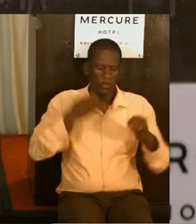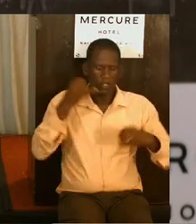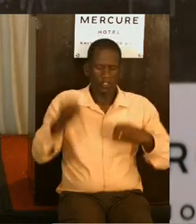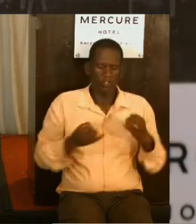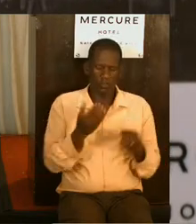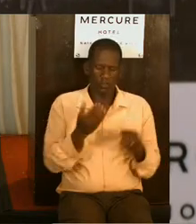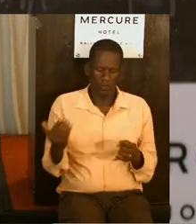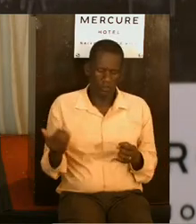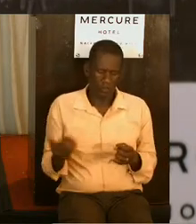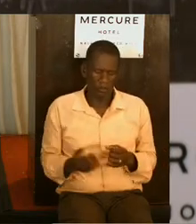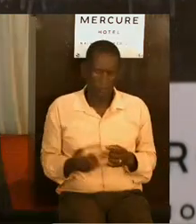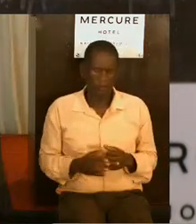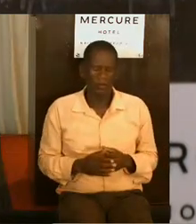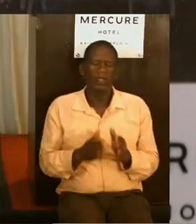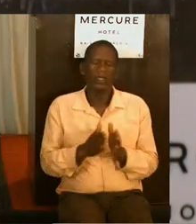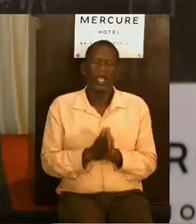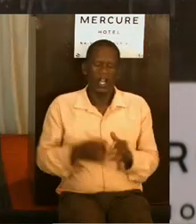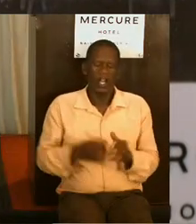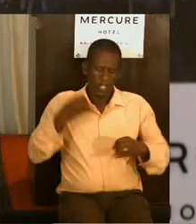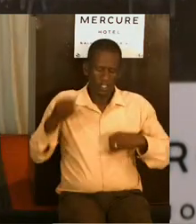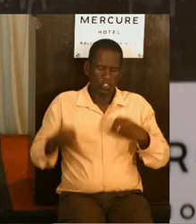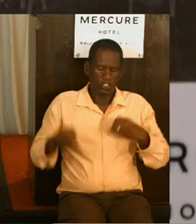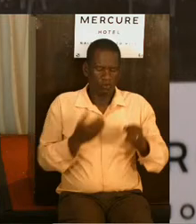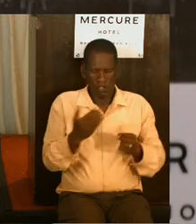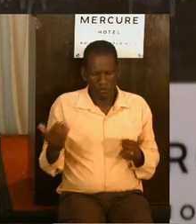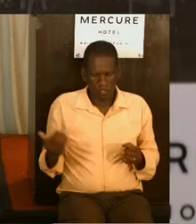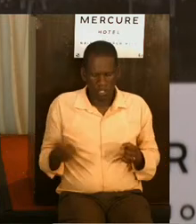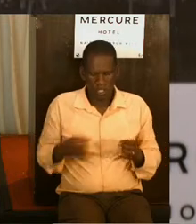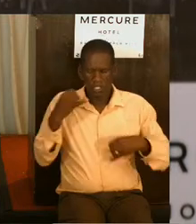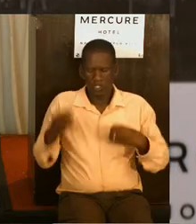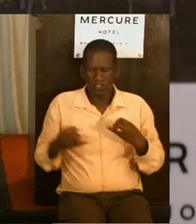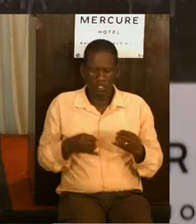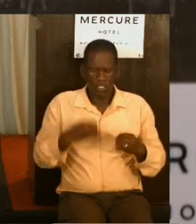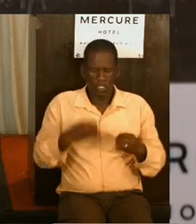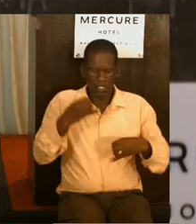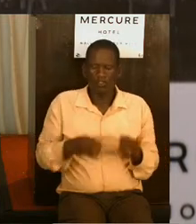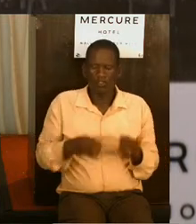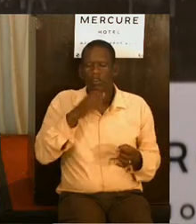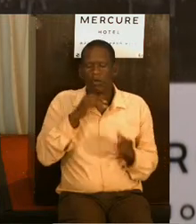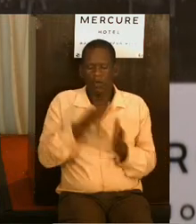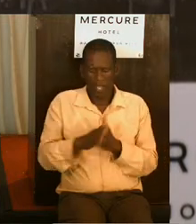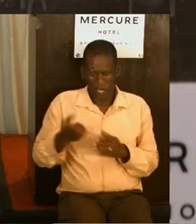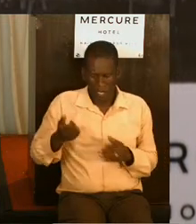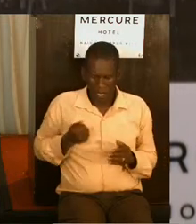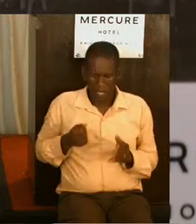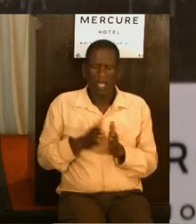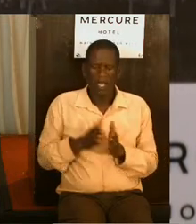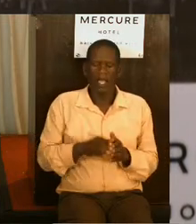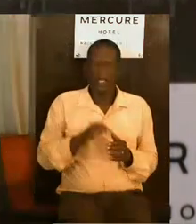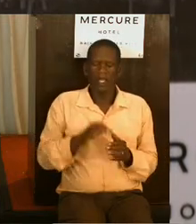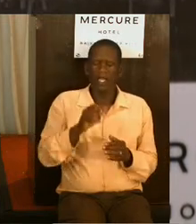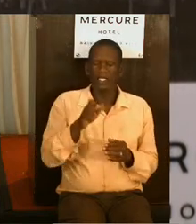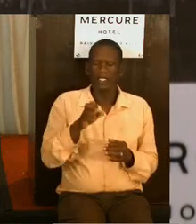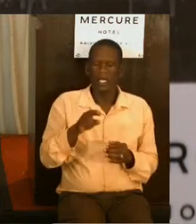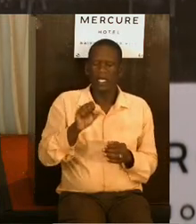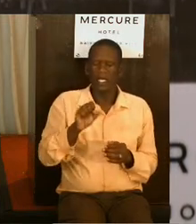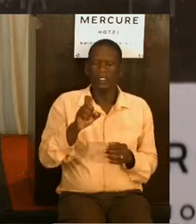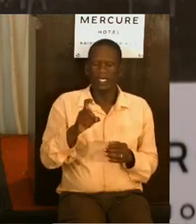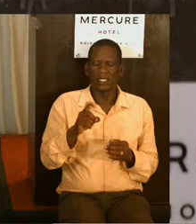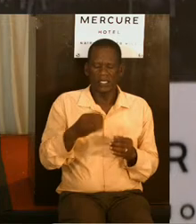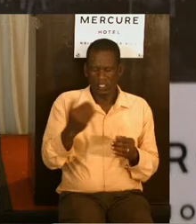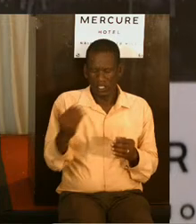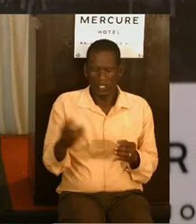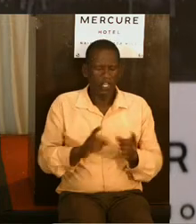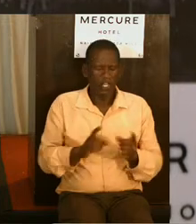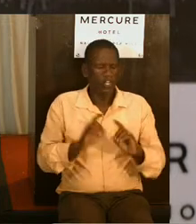to the children and the joy is Joy to the boy and the girl and the intersex child I have not had anybody